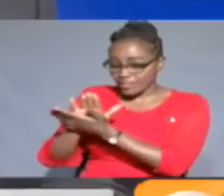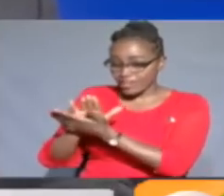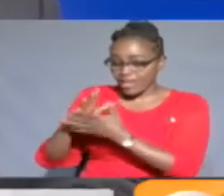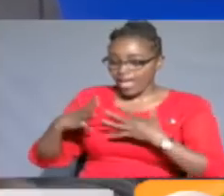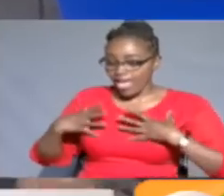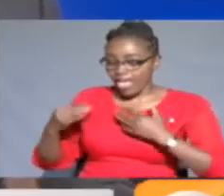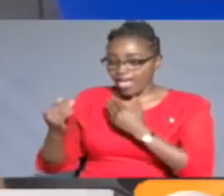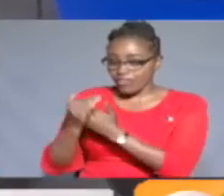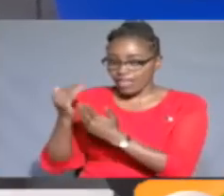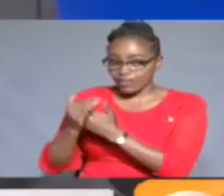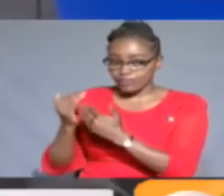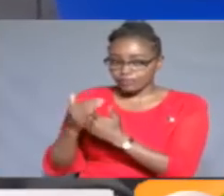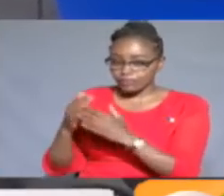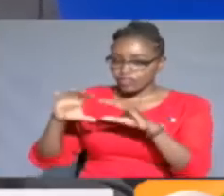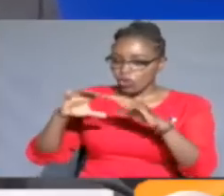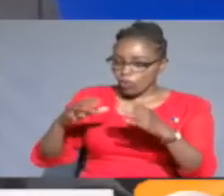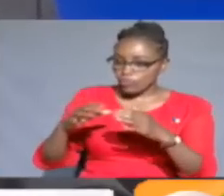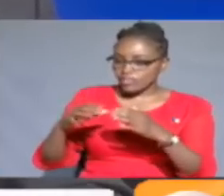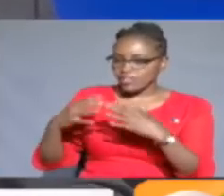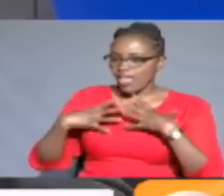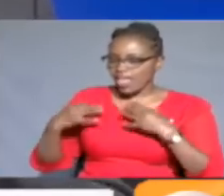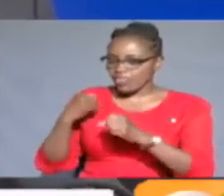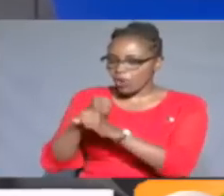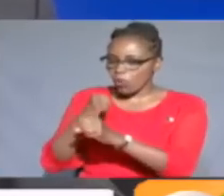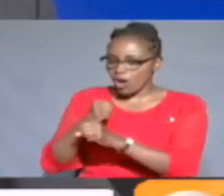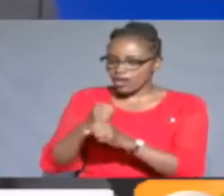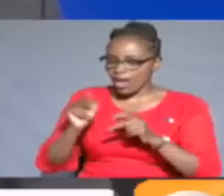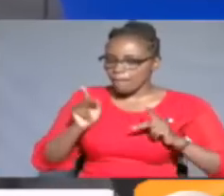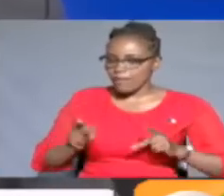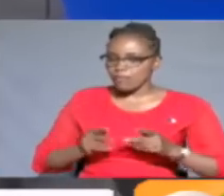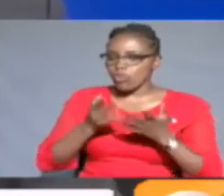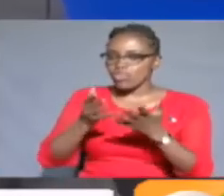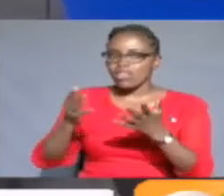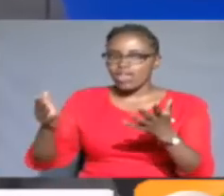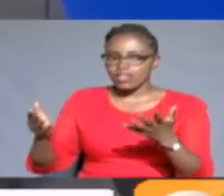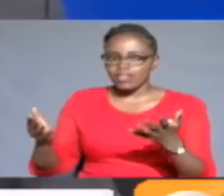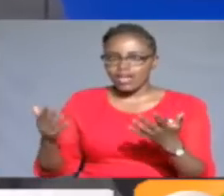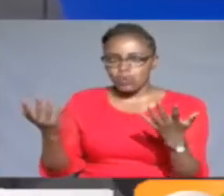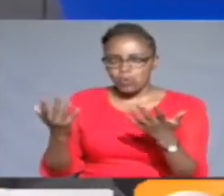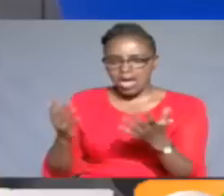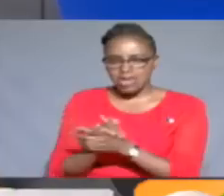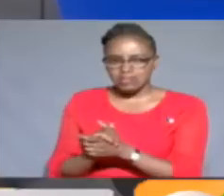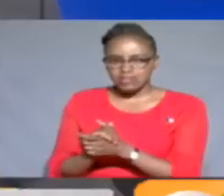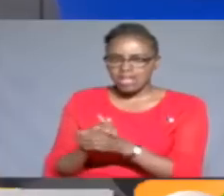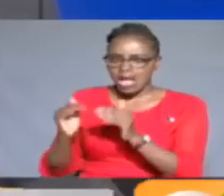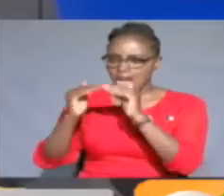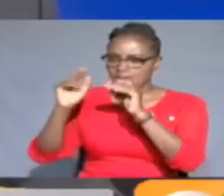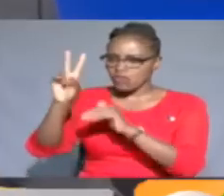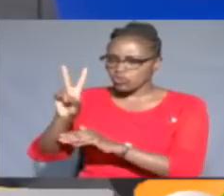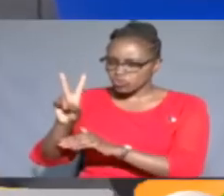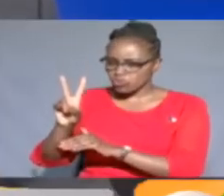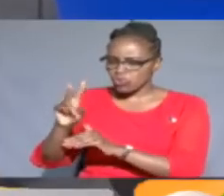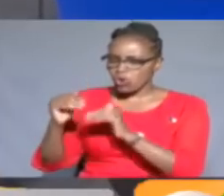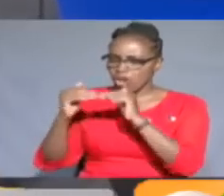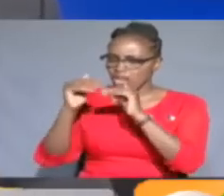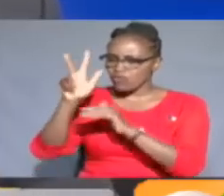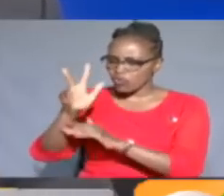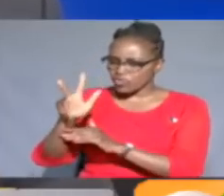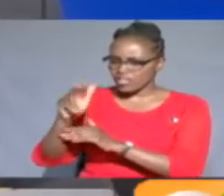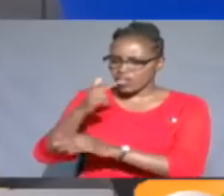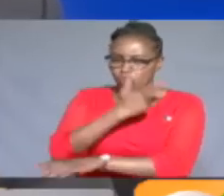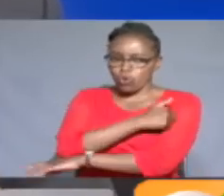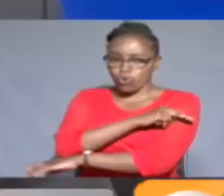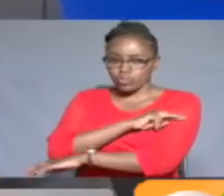you are talking of community health workers, you are talking of people in the level 2, level 3